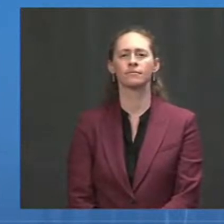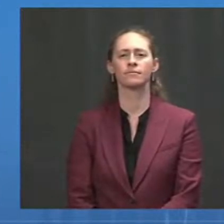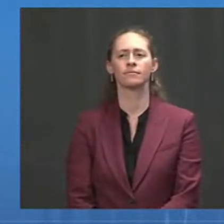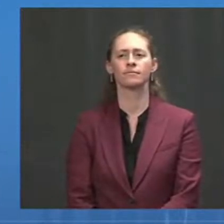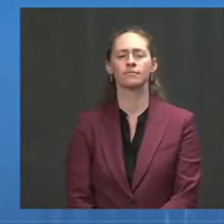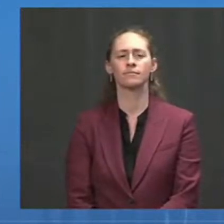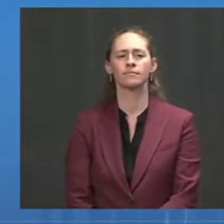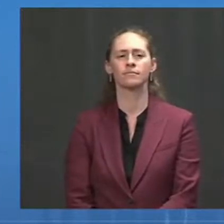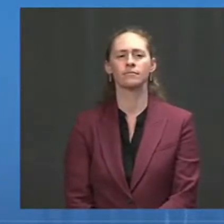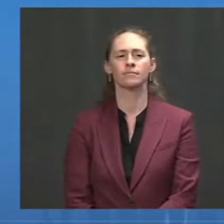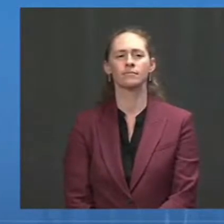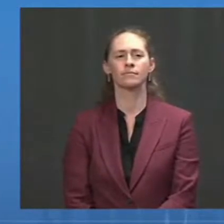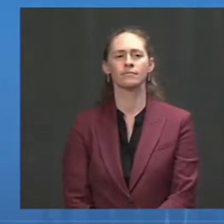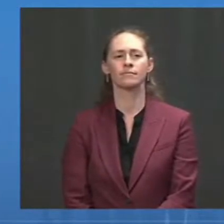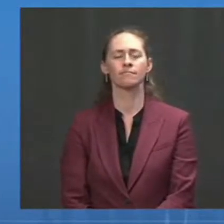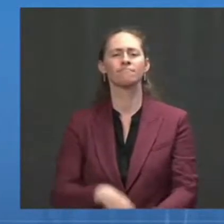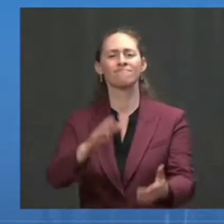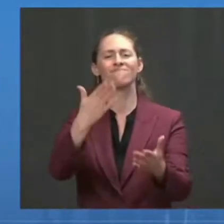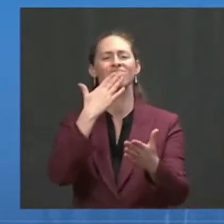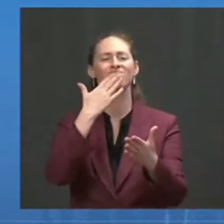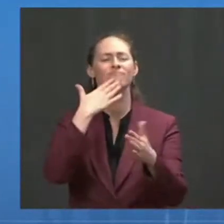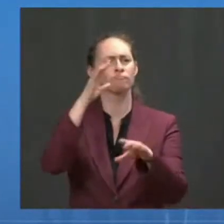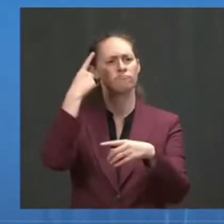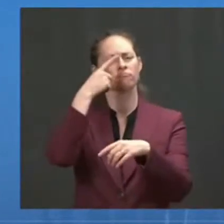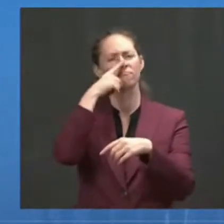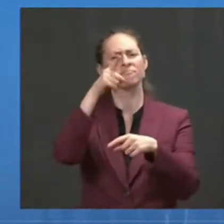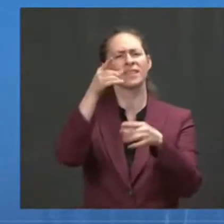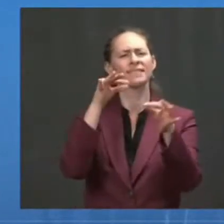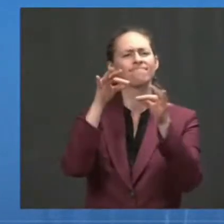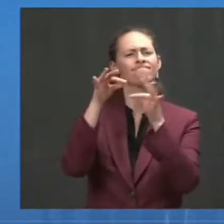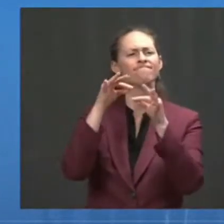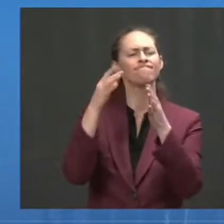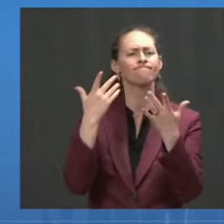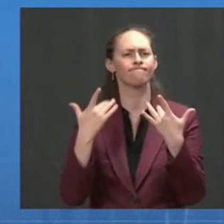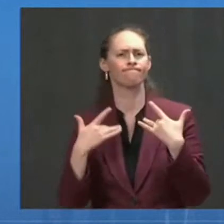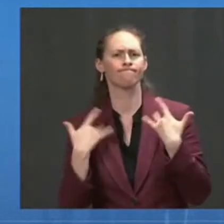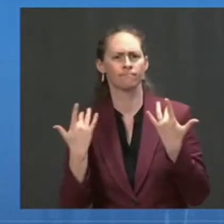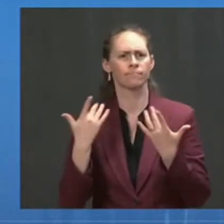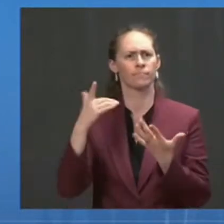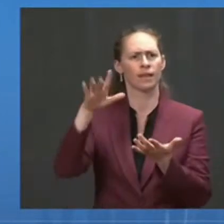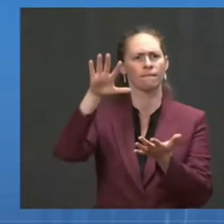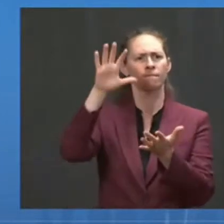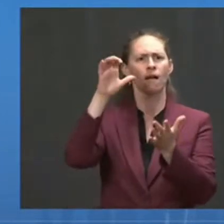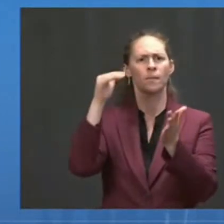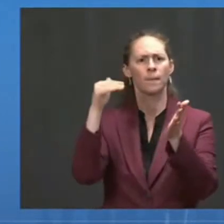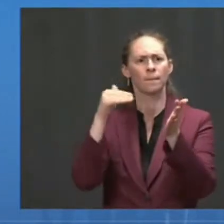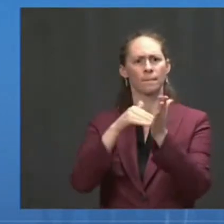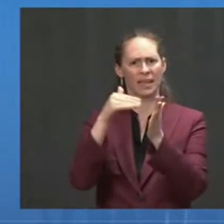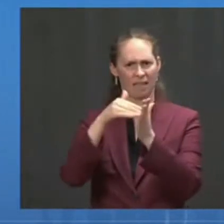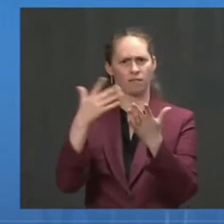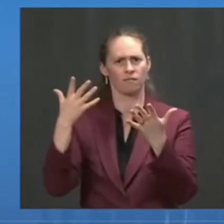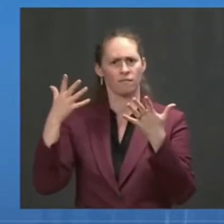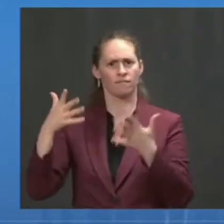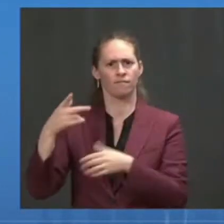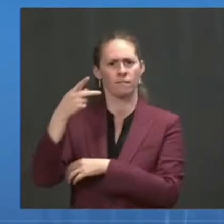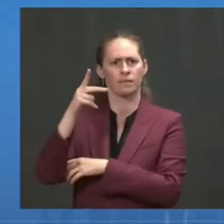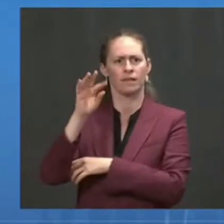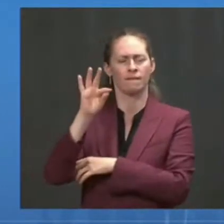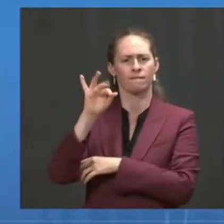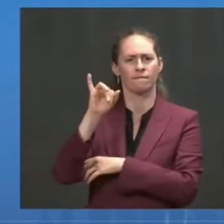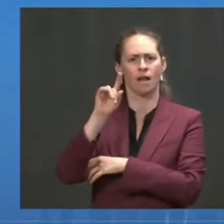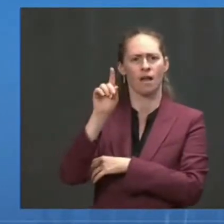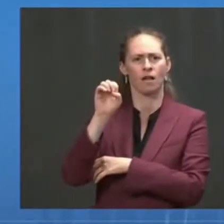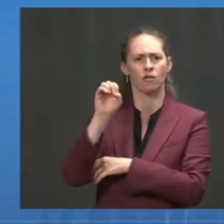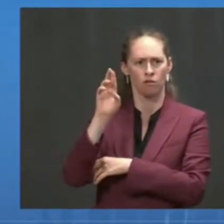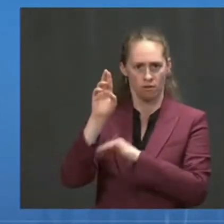Hi, thank you. Can you give us an update on the plan to start shipping those 500 million Pfizer doses that was meant to commence this month? Has